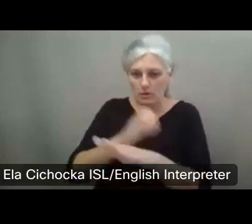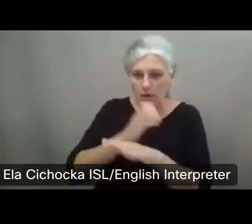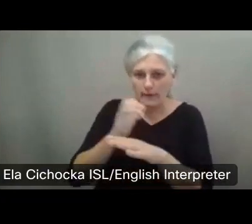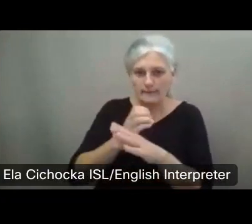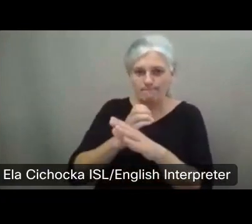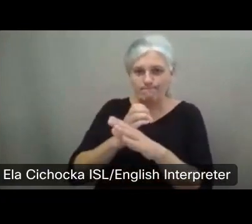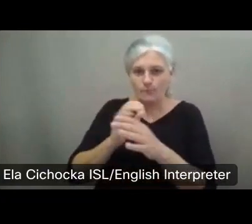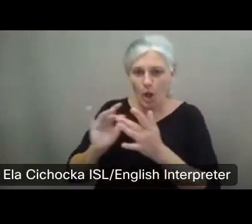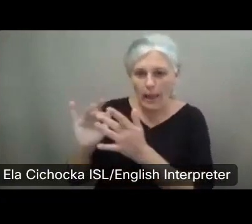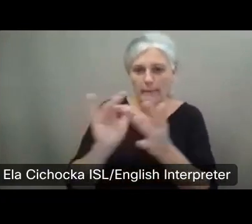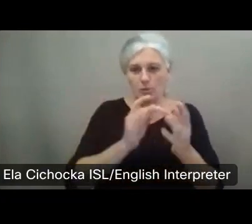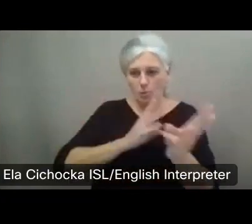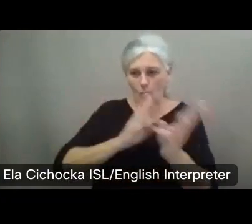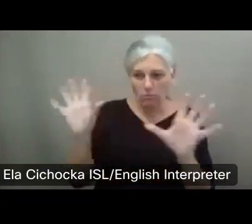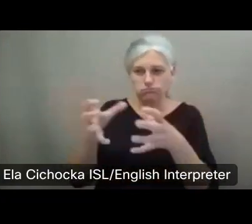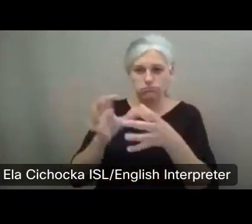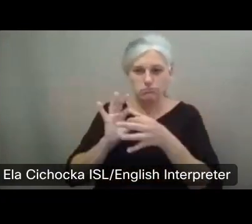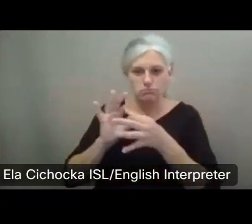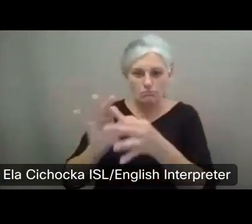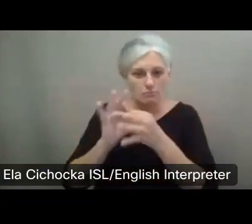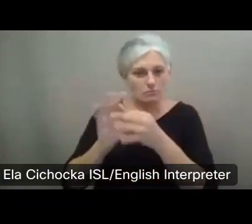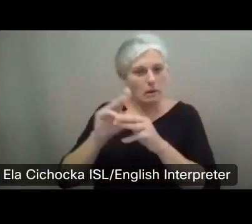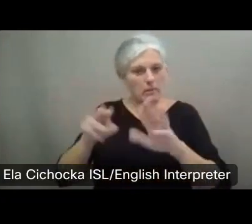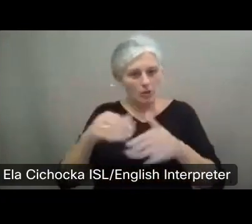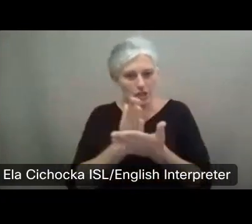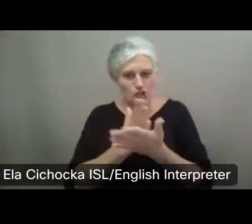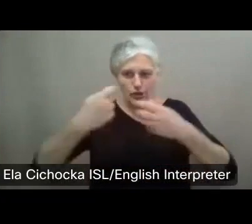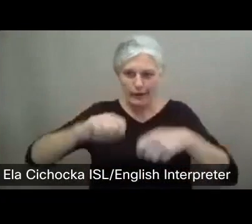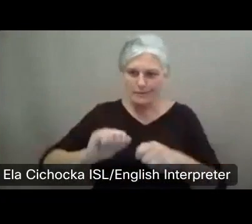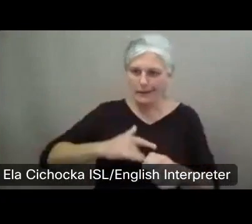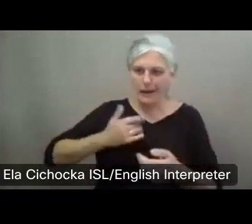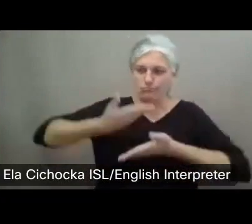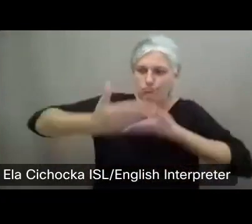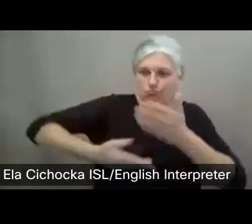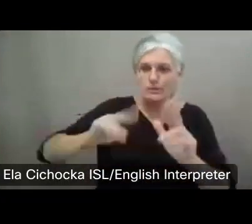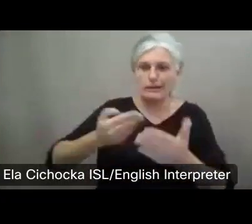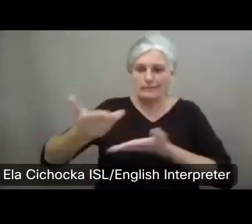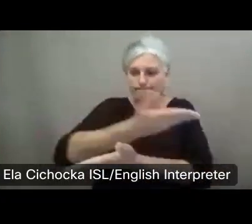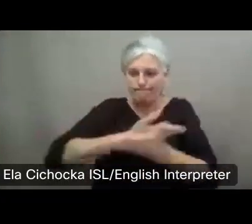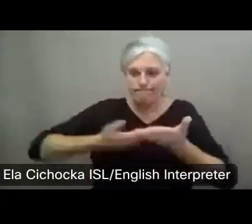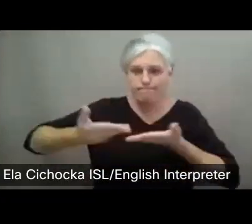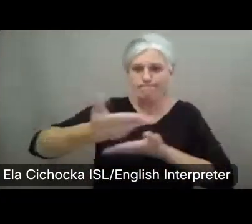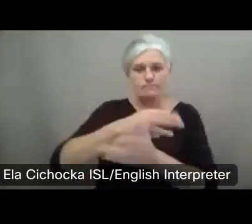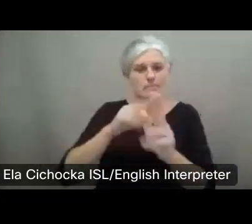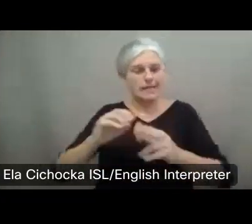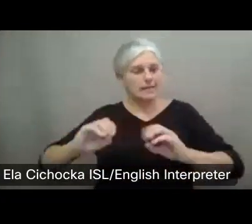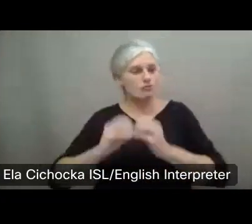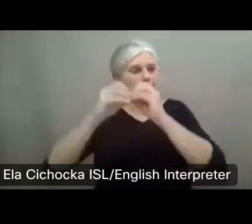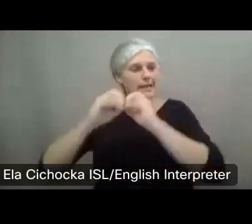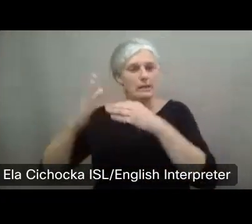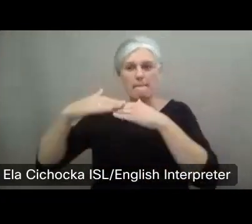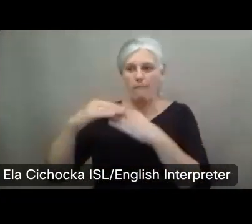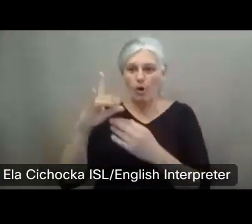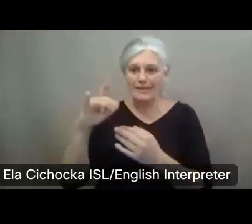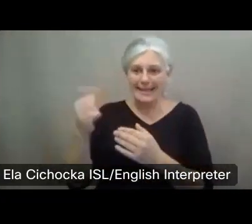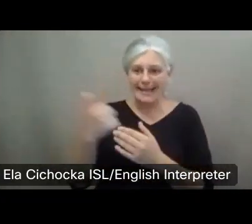collaborative working relationships so people can share their lived experience and, you know, generate that data to inform